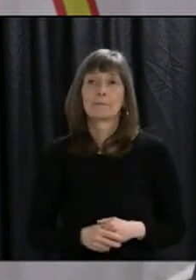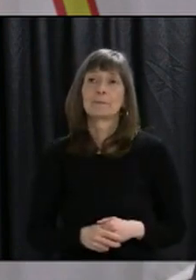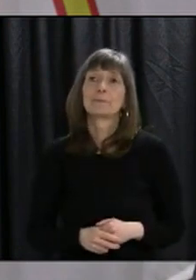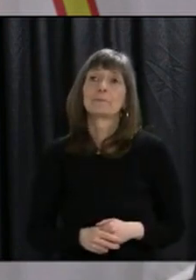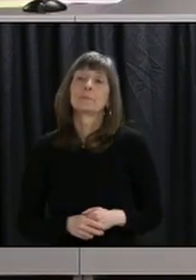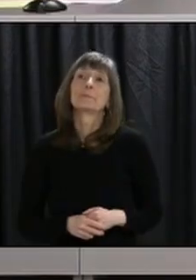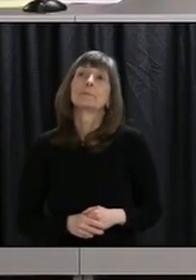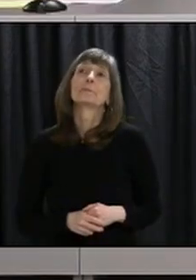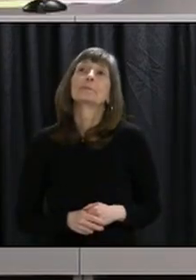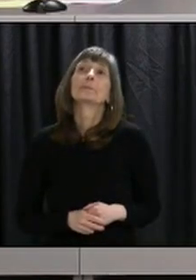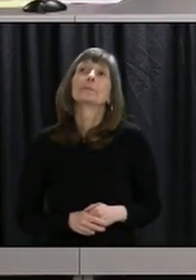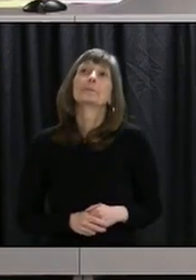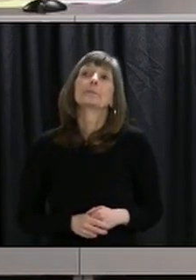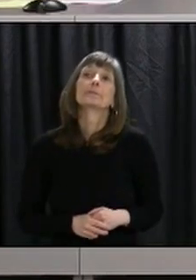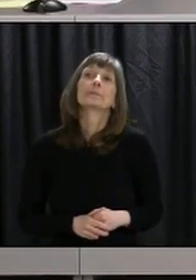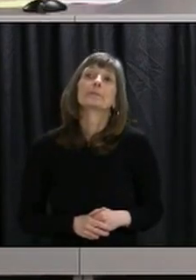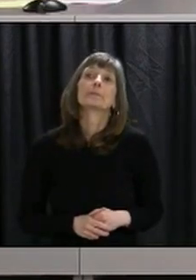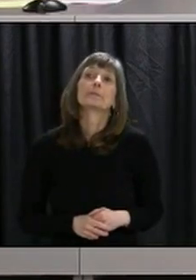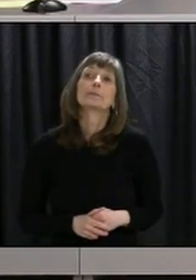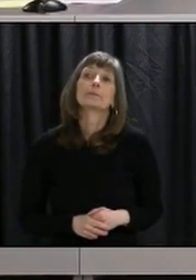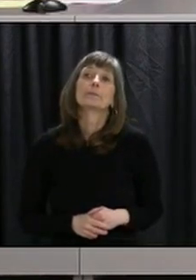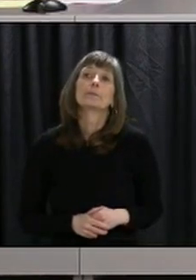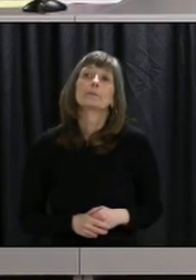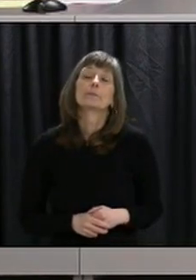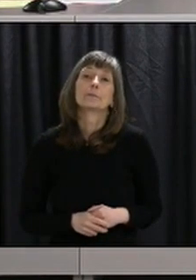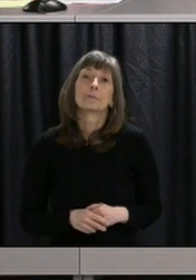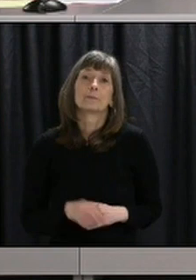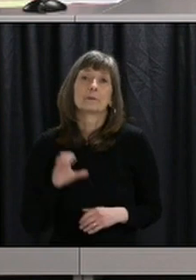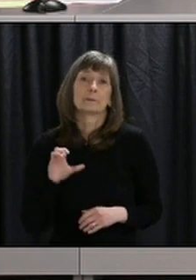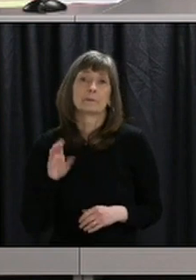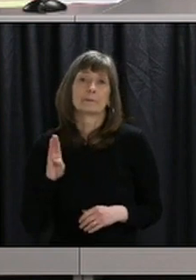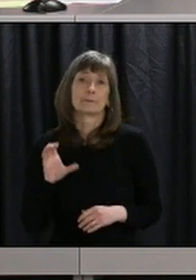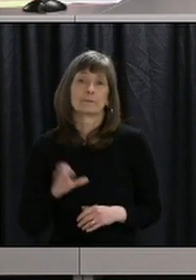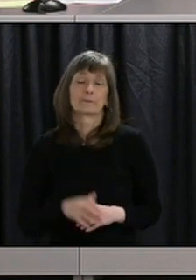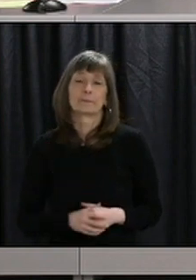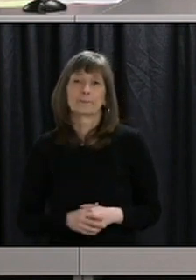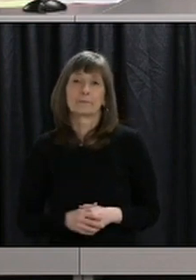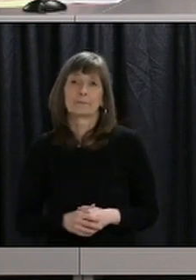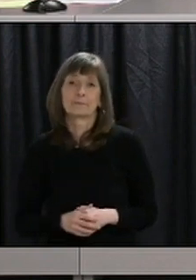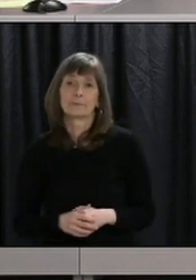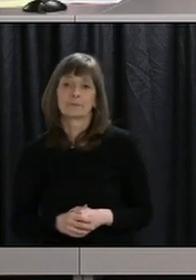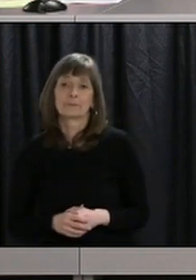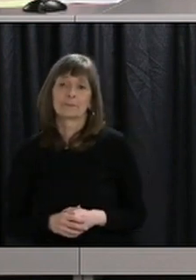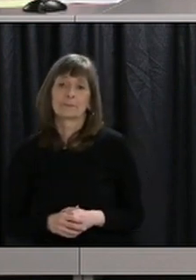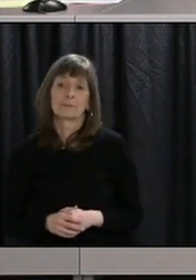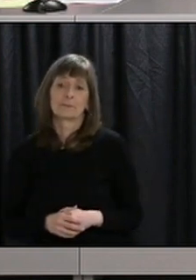you. Our next questions are from Peter Cowan of CBC News. Please go ahead.